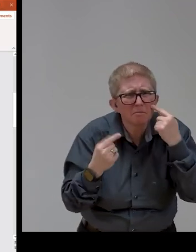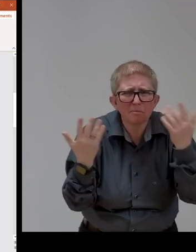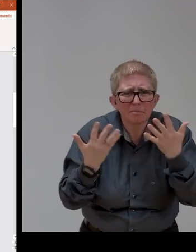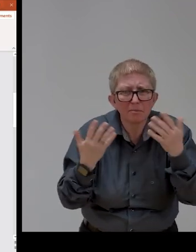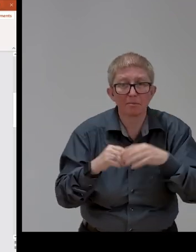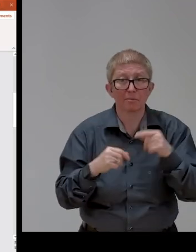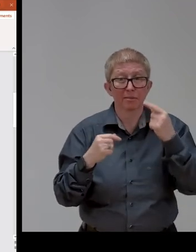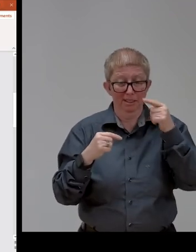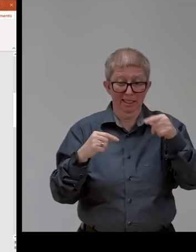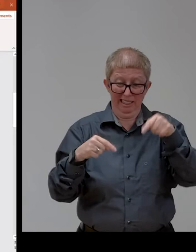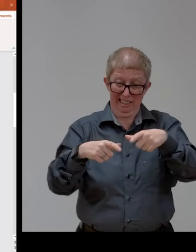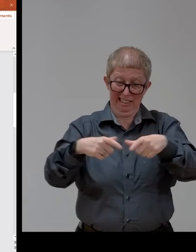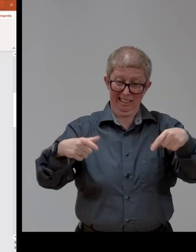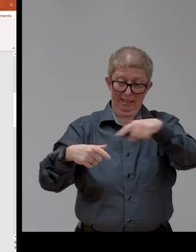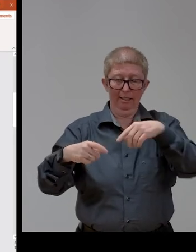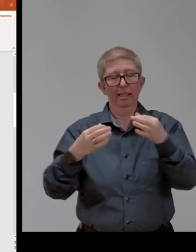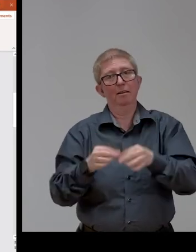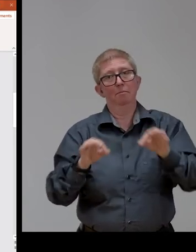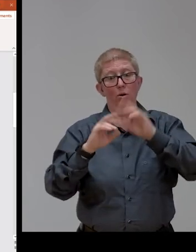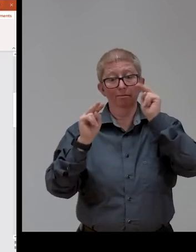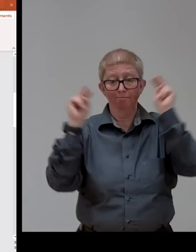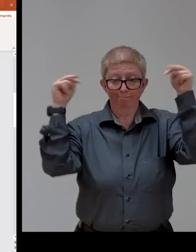the purpose of this presentation.